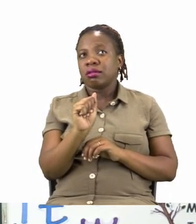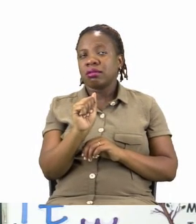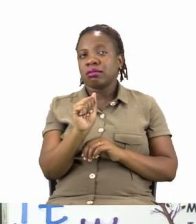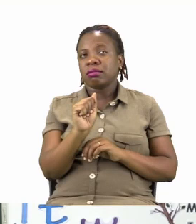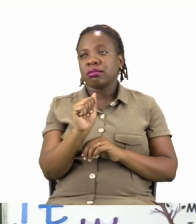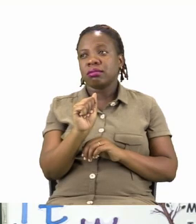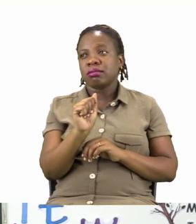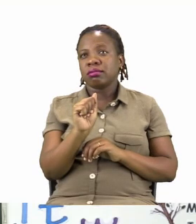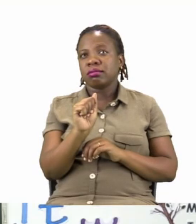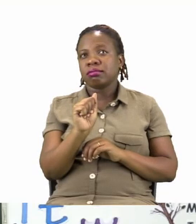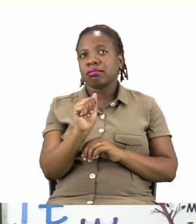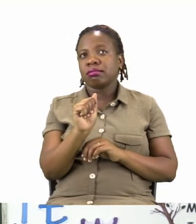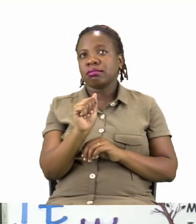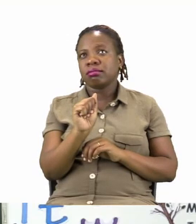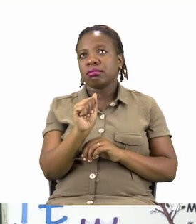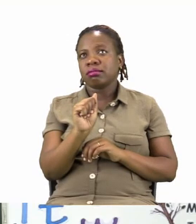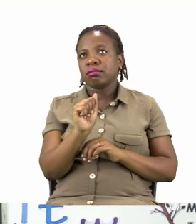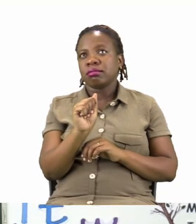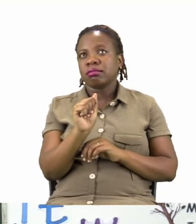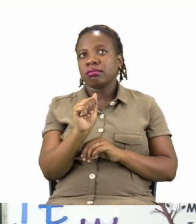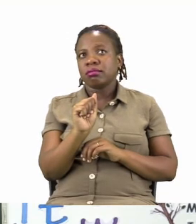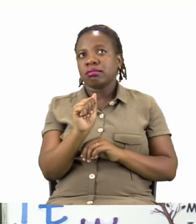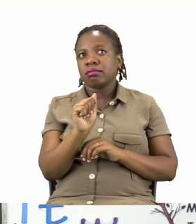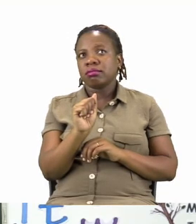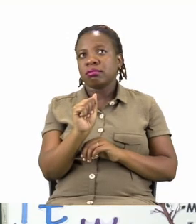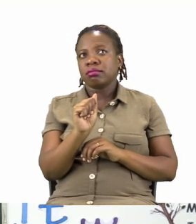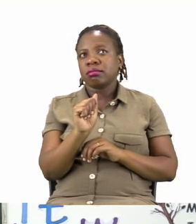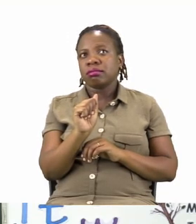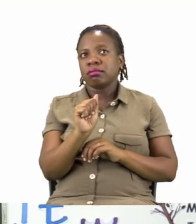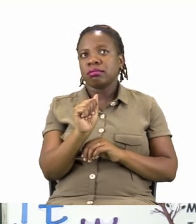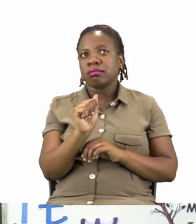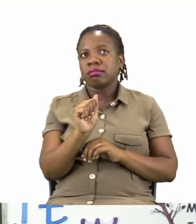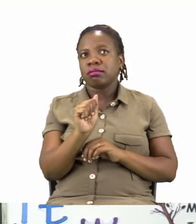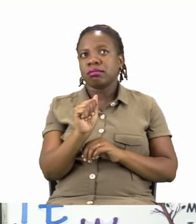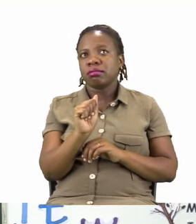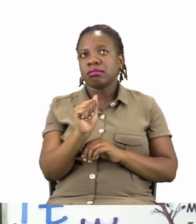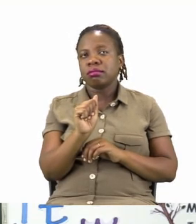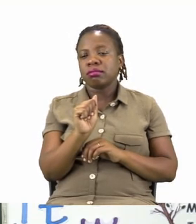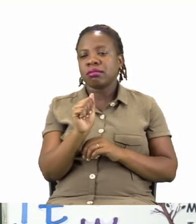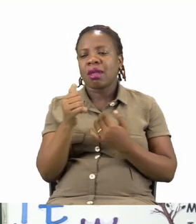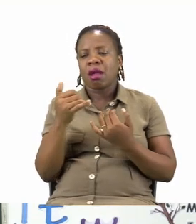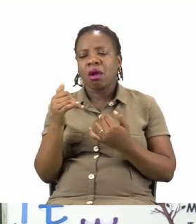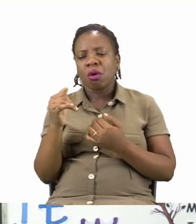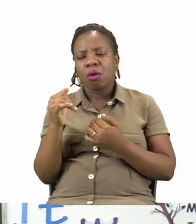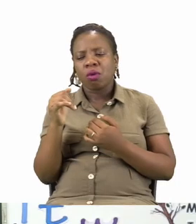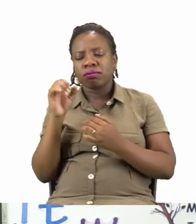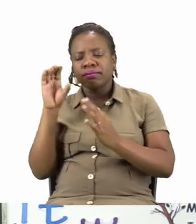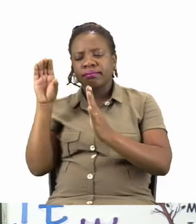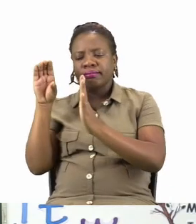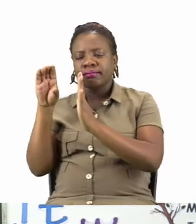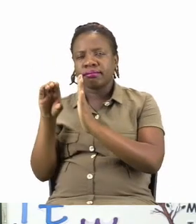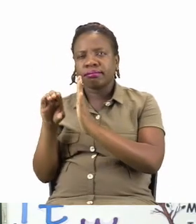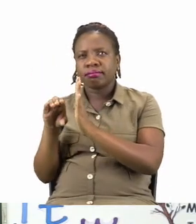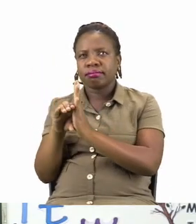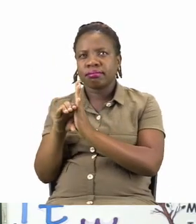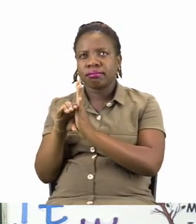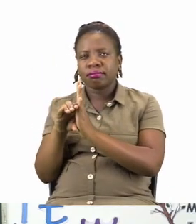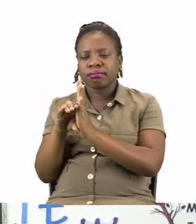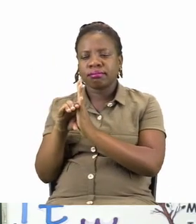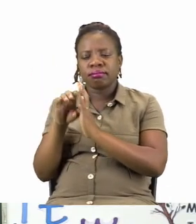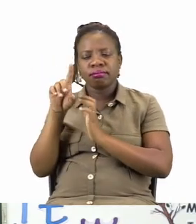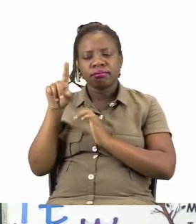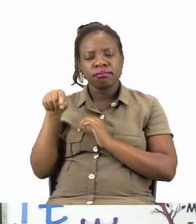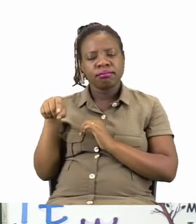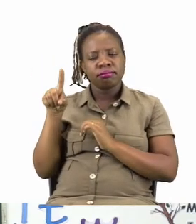A. Okay. Now, if we look at the pictures, you can see that all of these words will